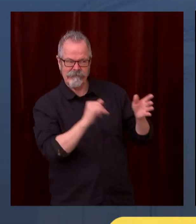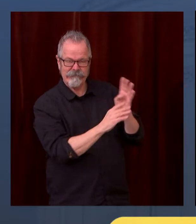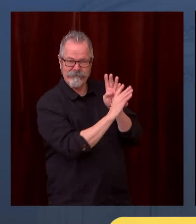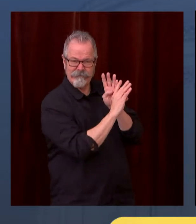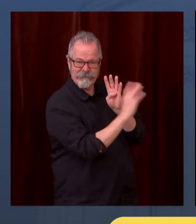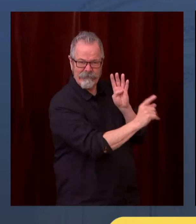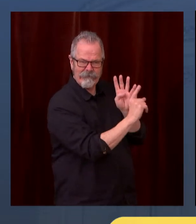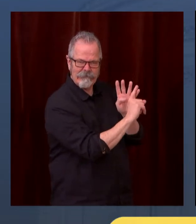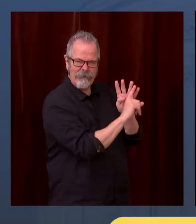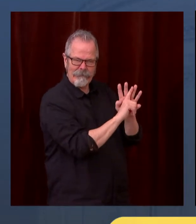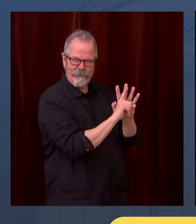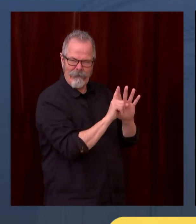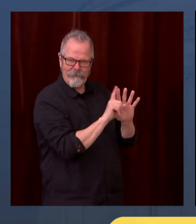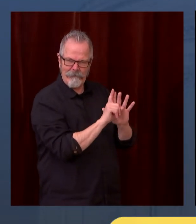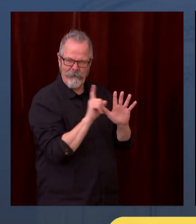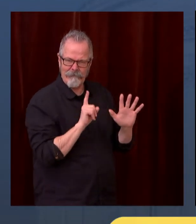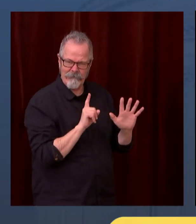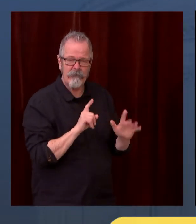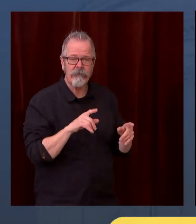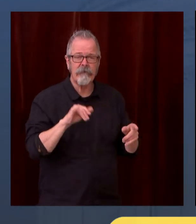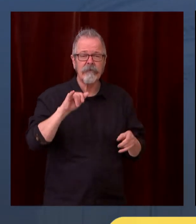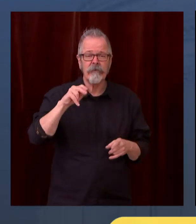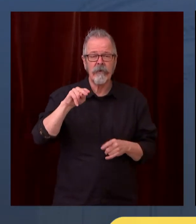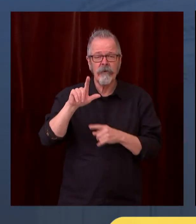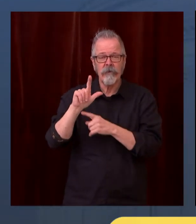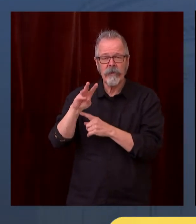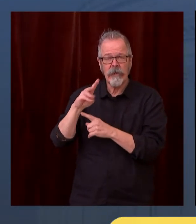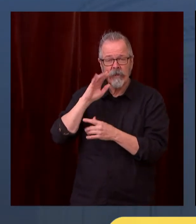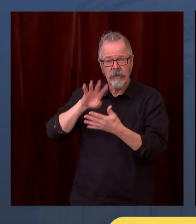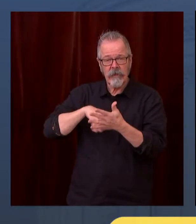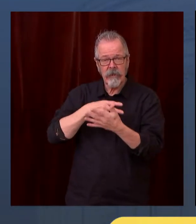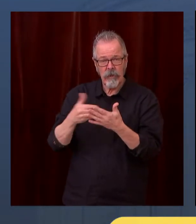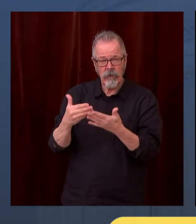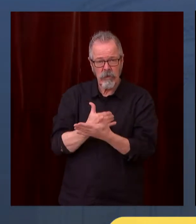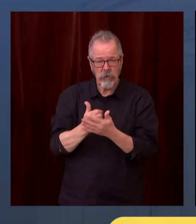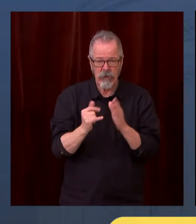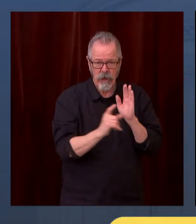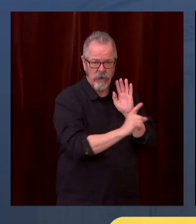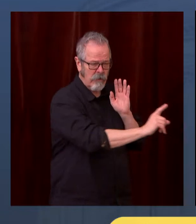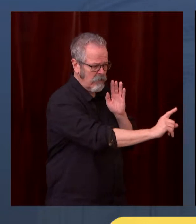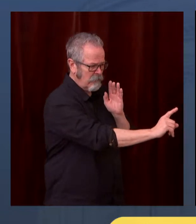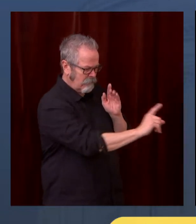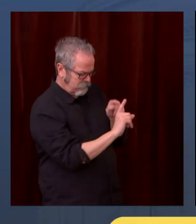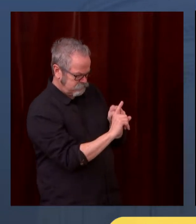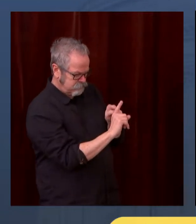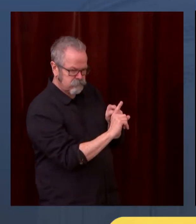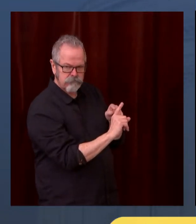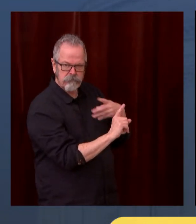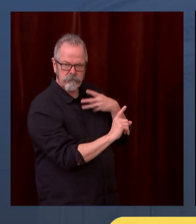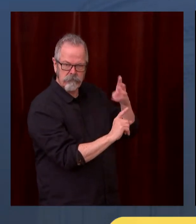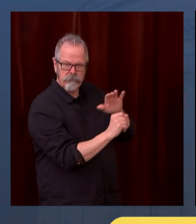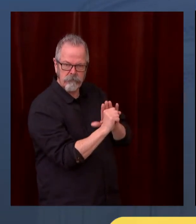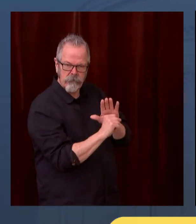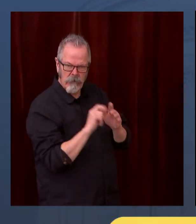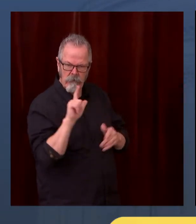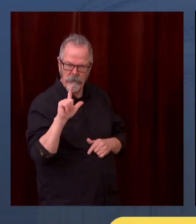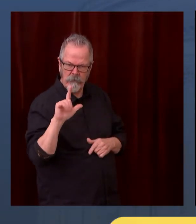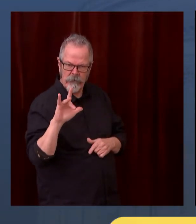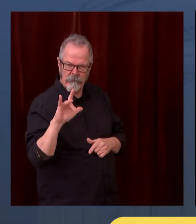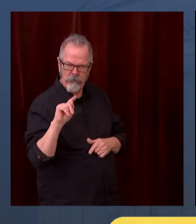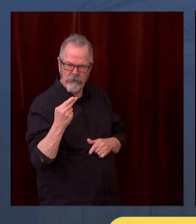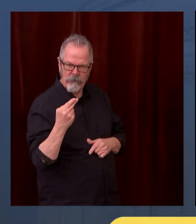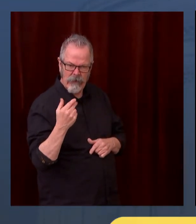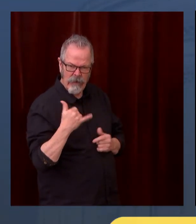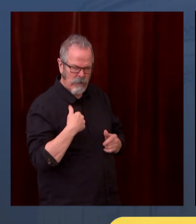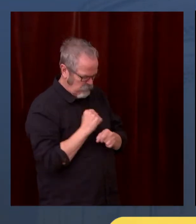January 26th, was right in the middle of the pack, about 25th or 26th. We continued our efforts, and now where we are